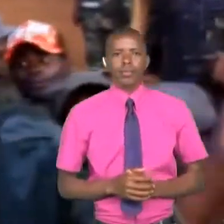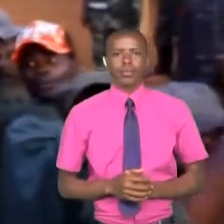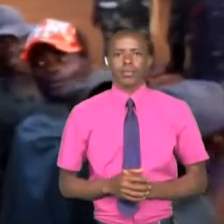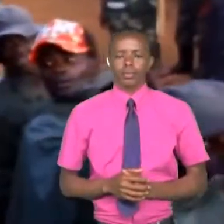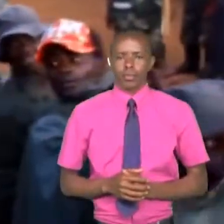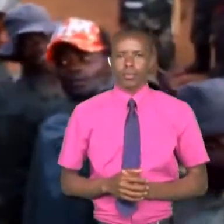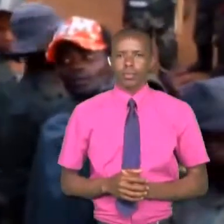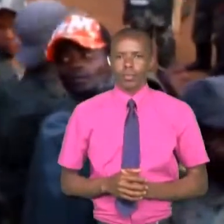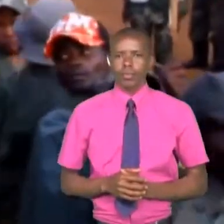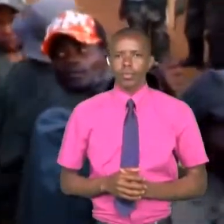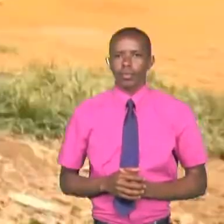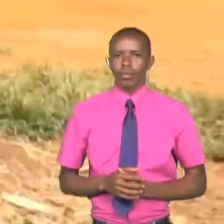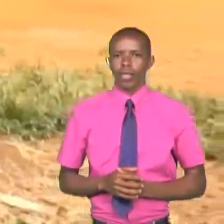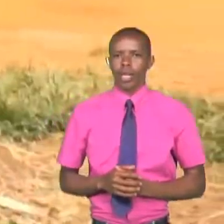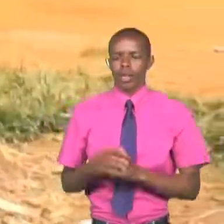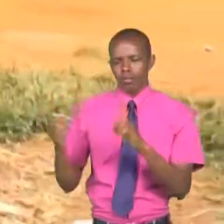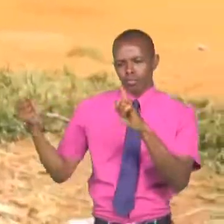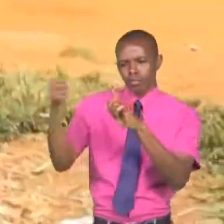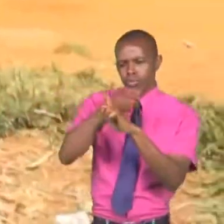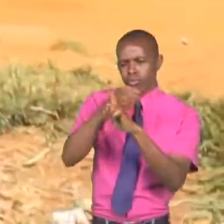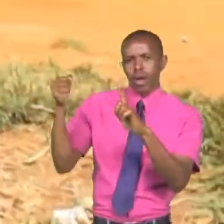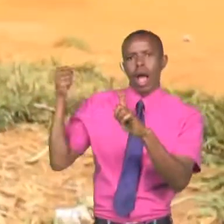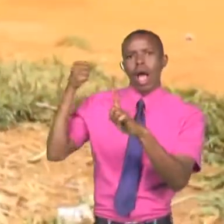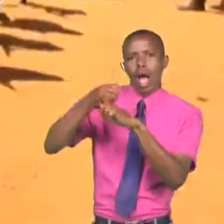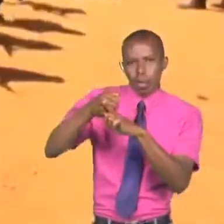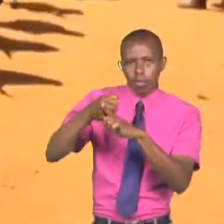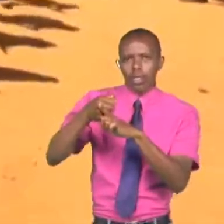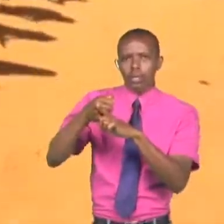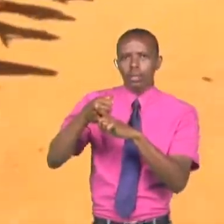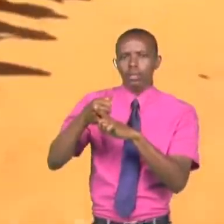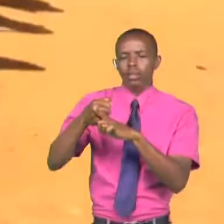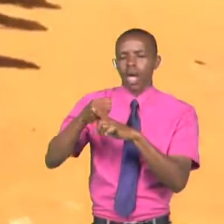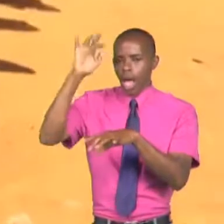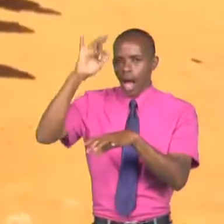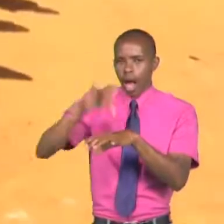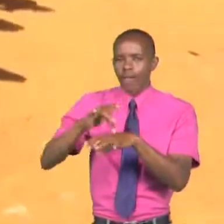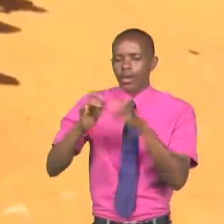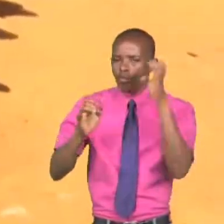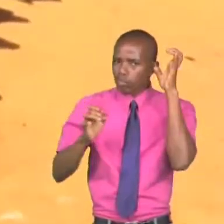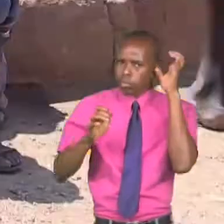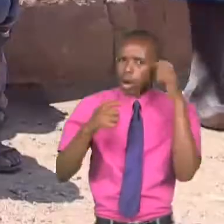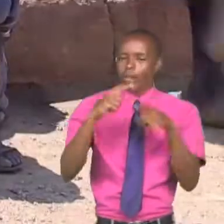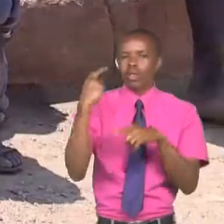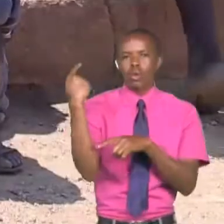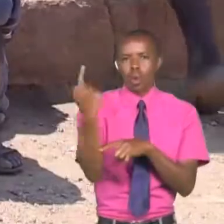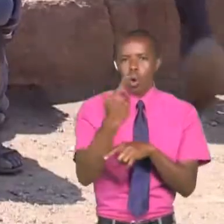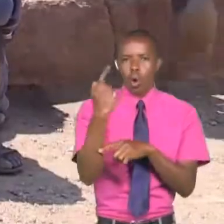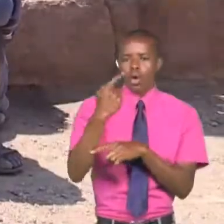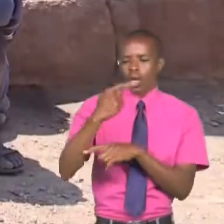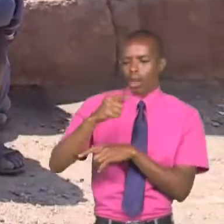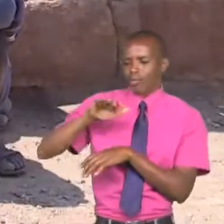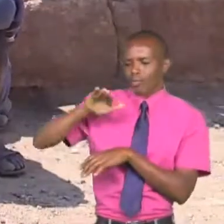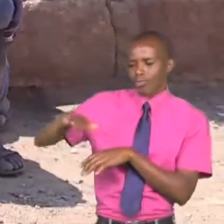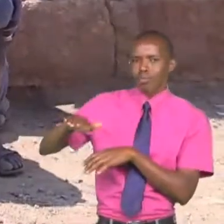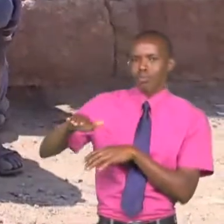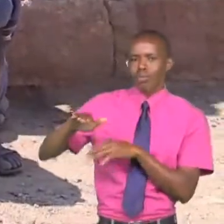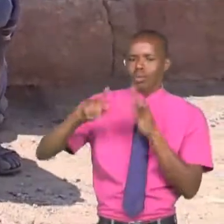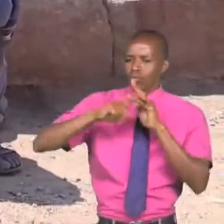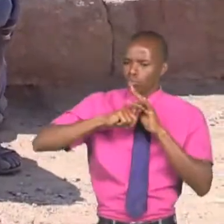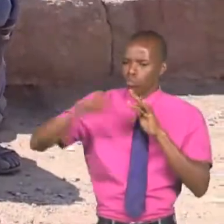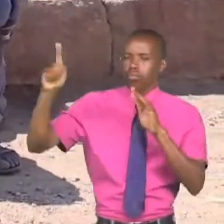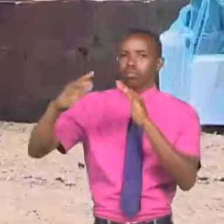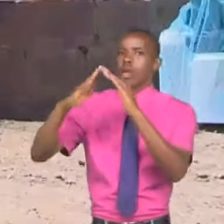The impact of war is felt more not by the dead, but by those who are left behind, forced to flee their